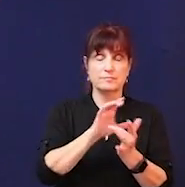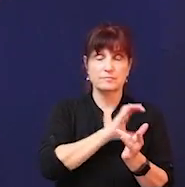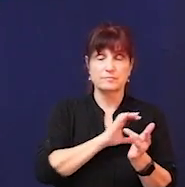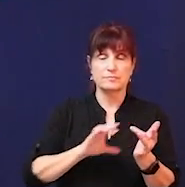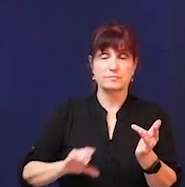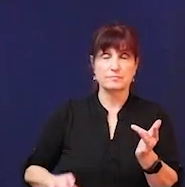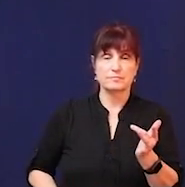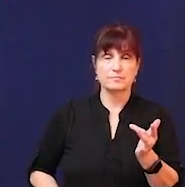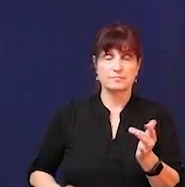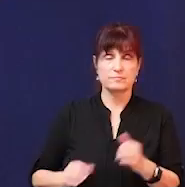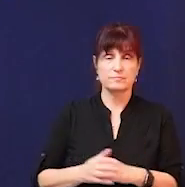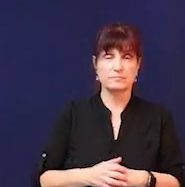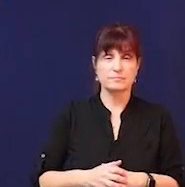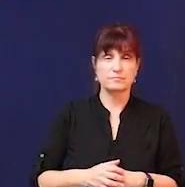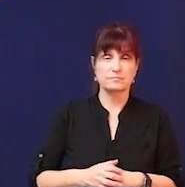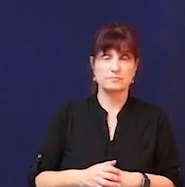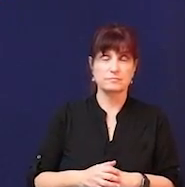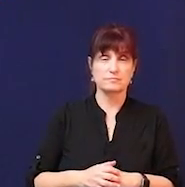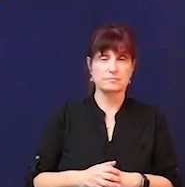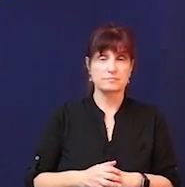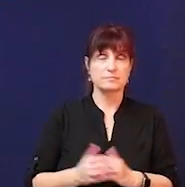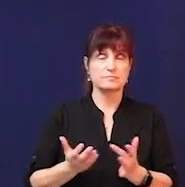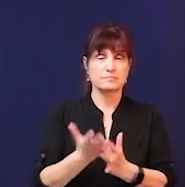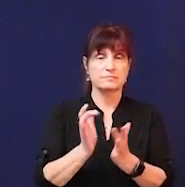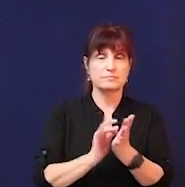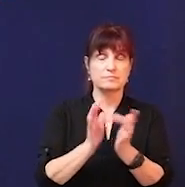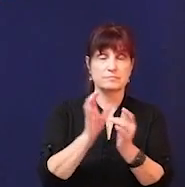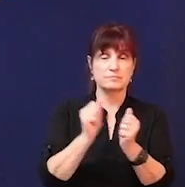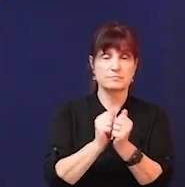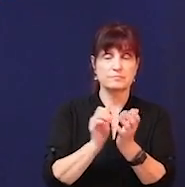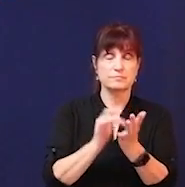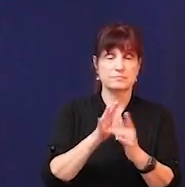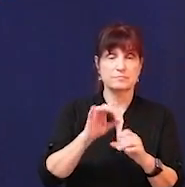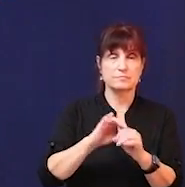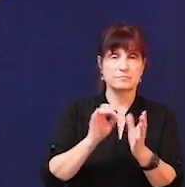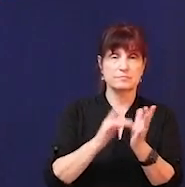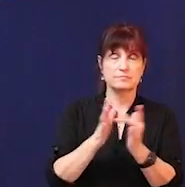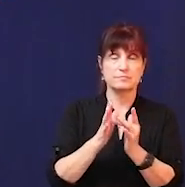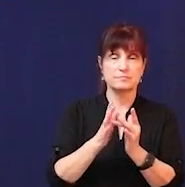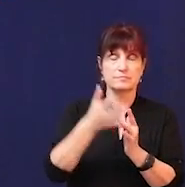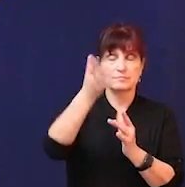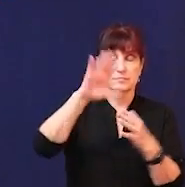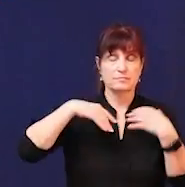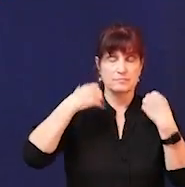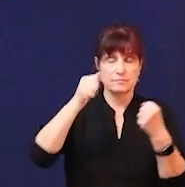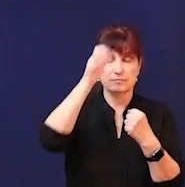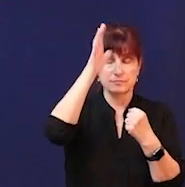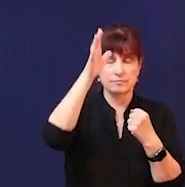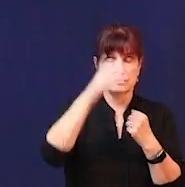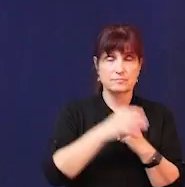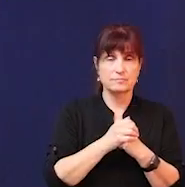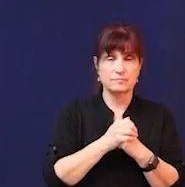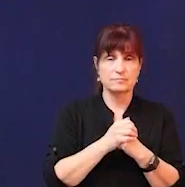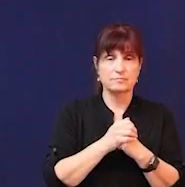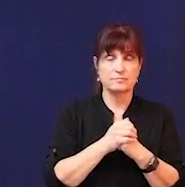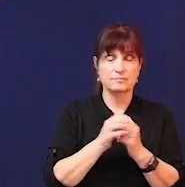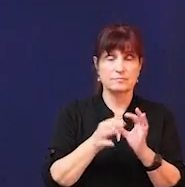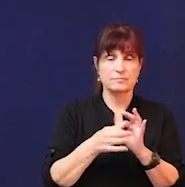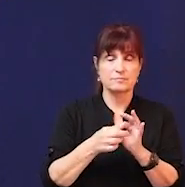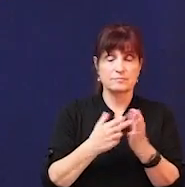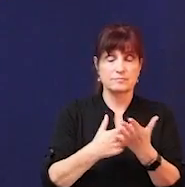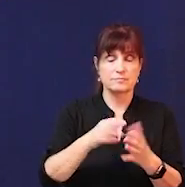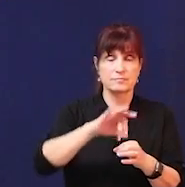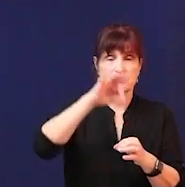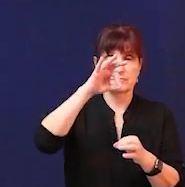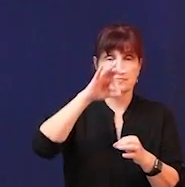Son, Jesus Christ. Through him and with him and in him, O God, Almighty Father, in the